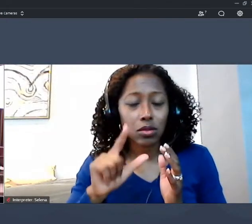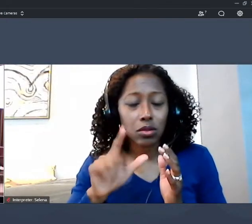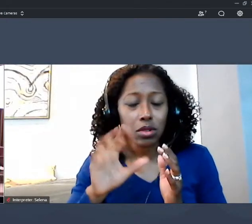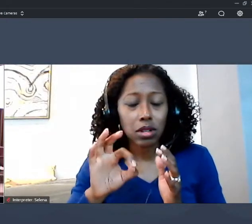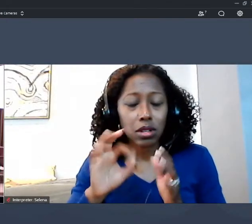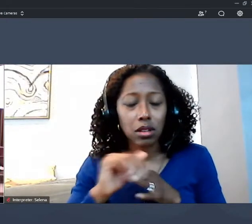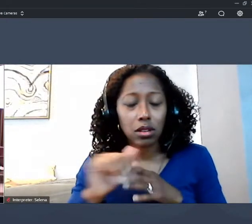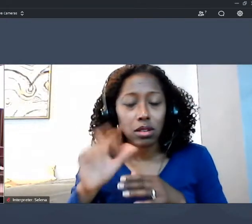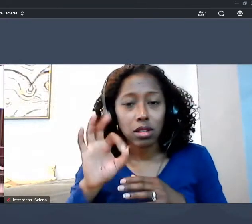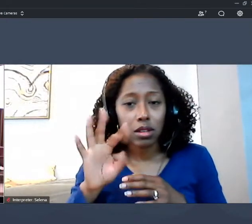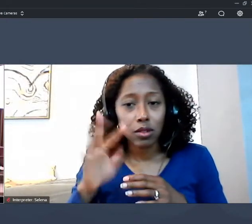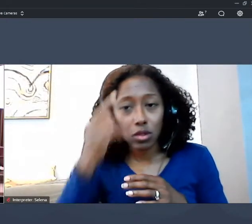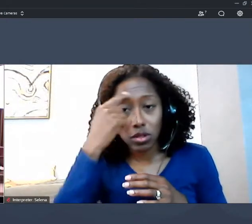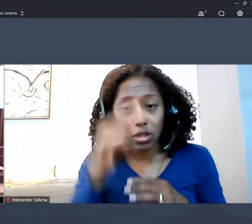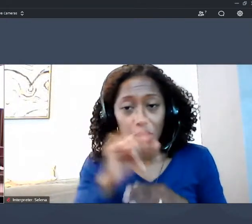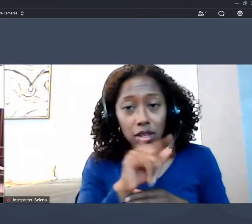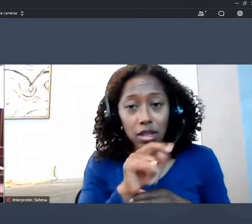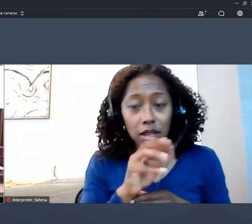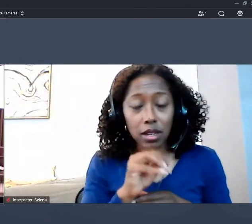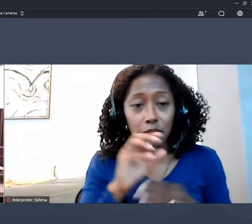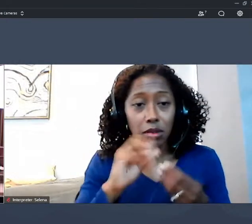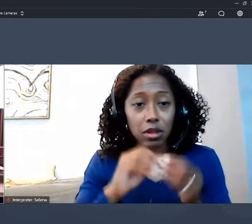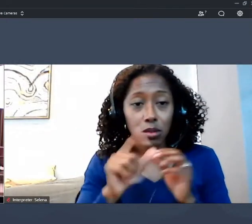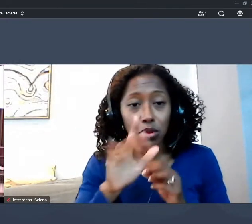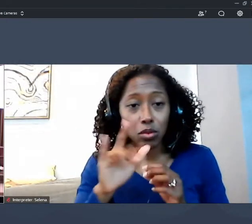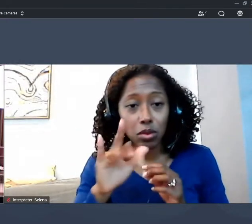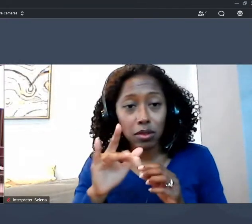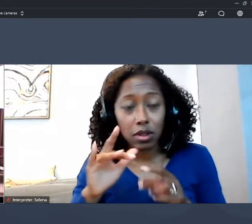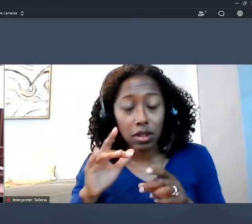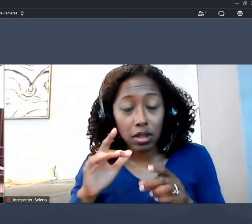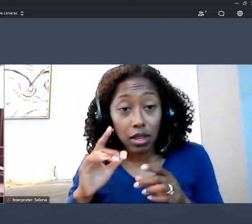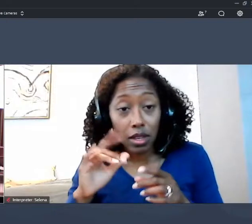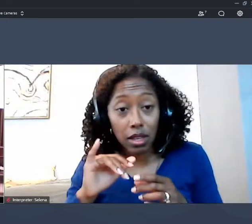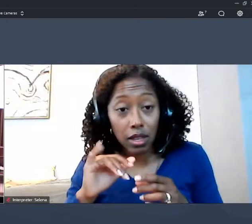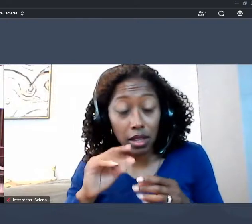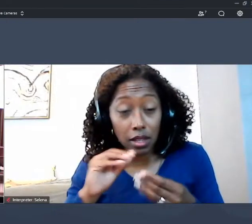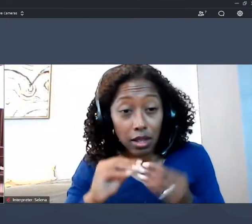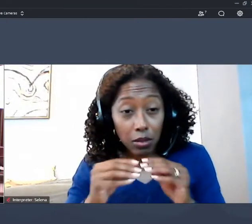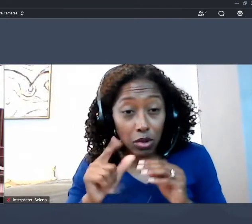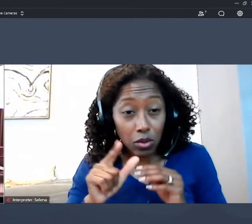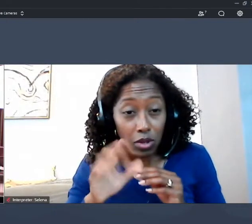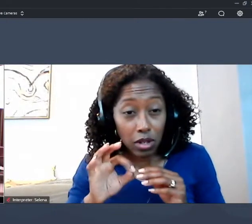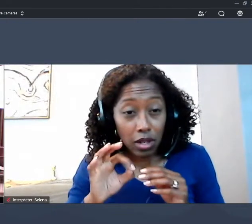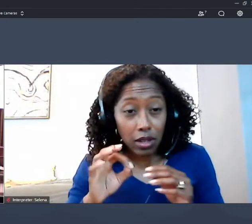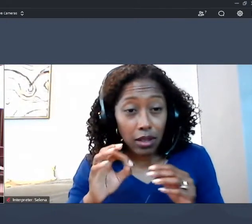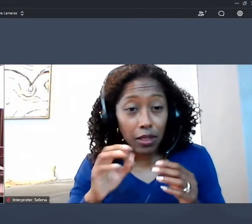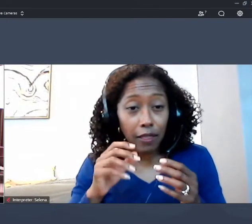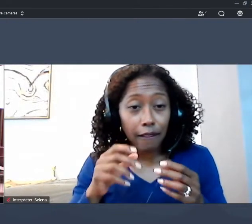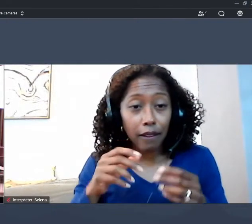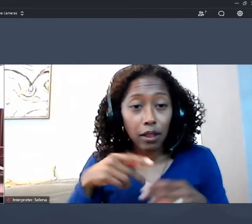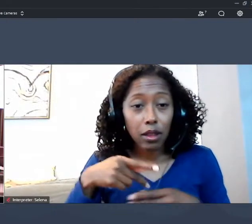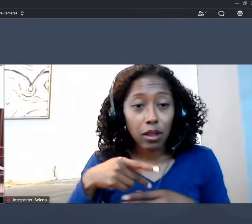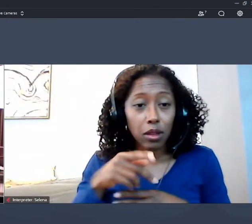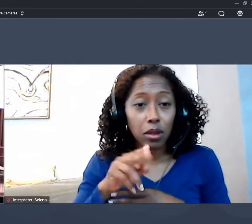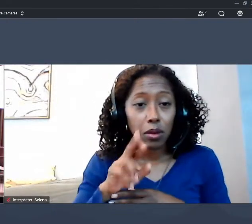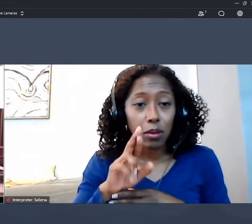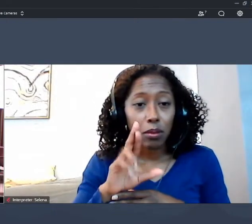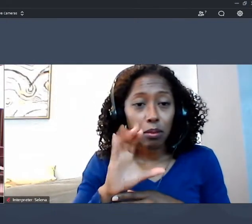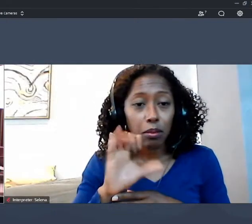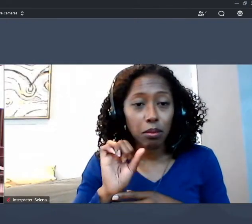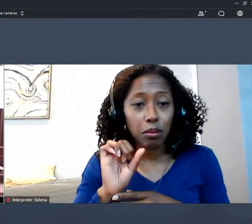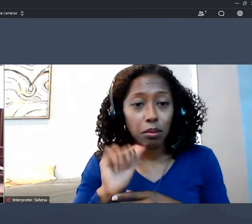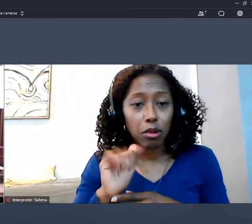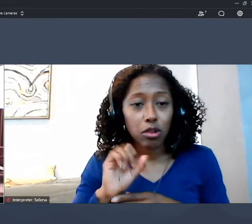$68,629.94. Item number 29 is a resolution awarding a purchase order to Travis Pattern and Foundry,